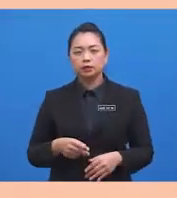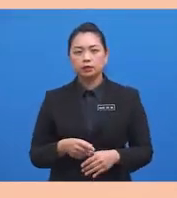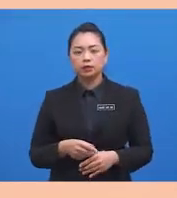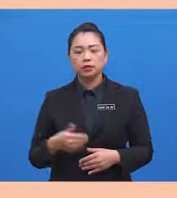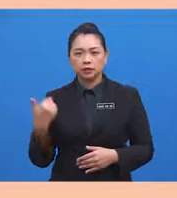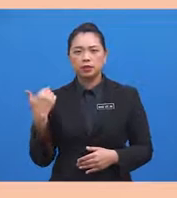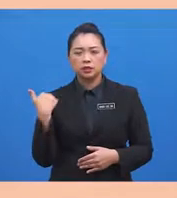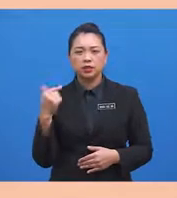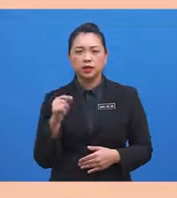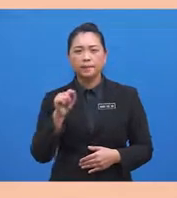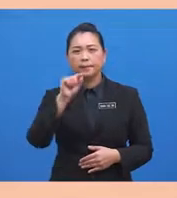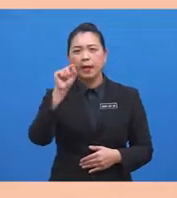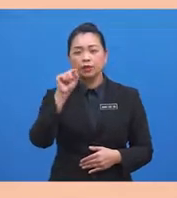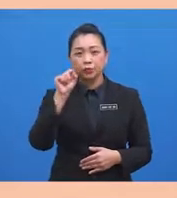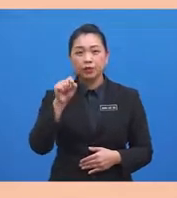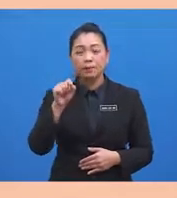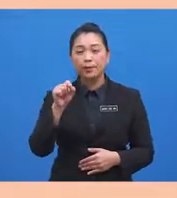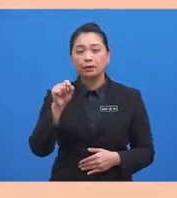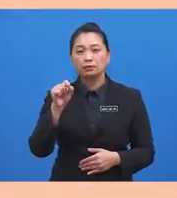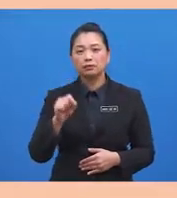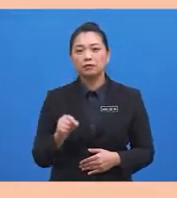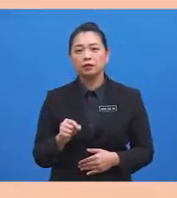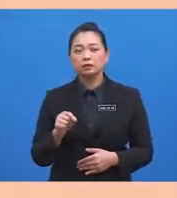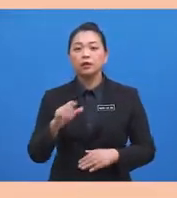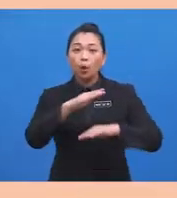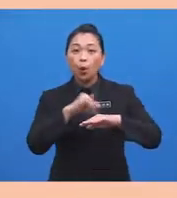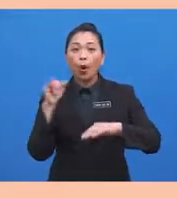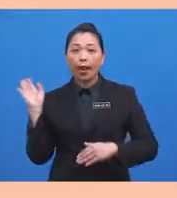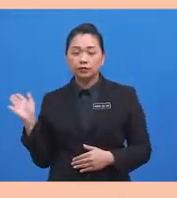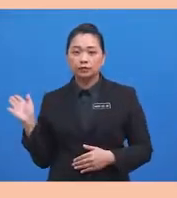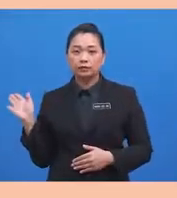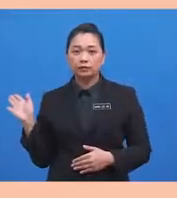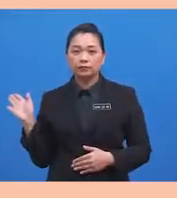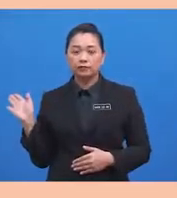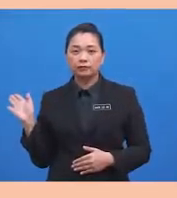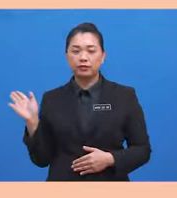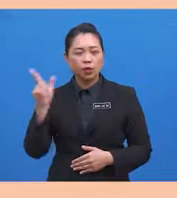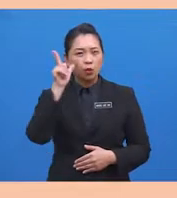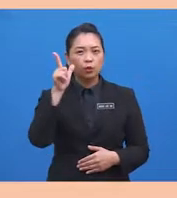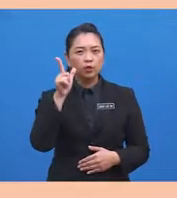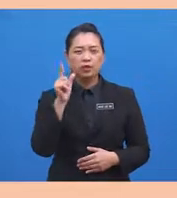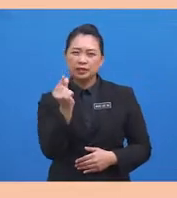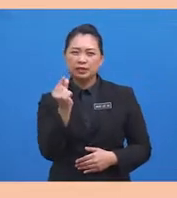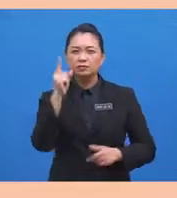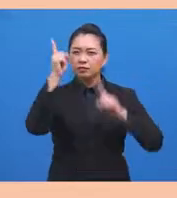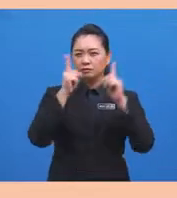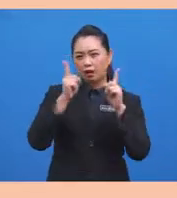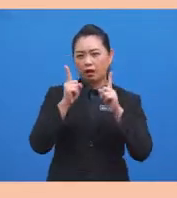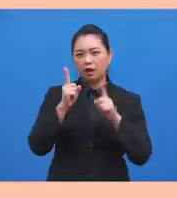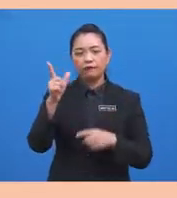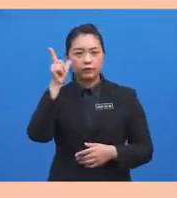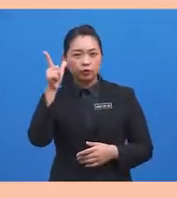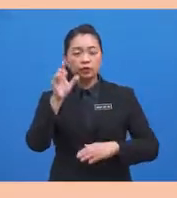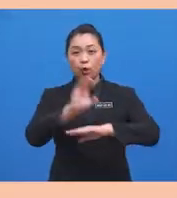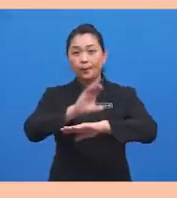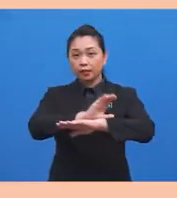It is a punctuation mark and is called the asterisk. It looks like a little star. If you